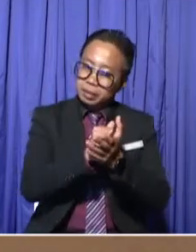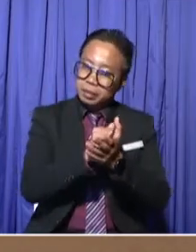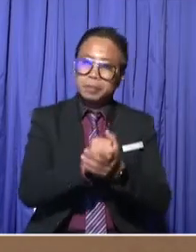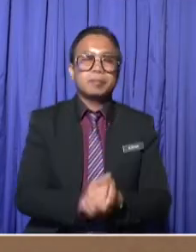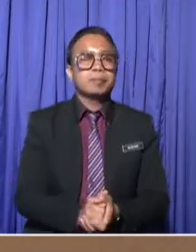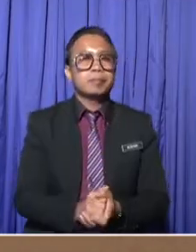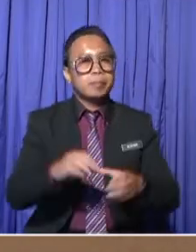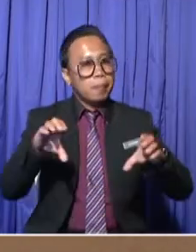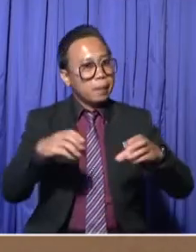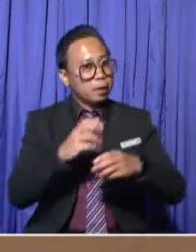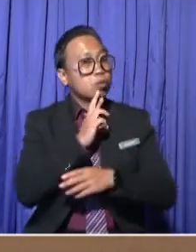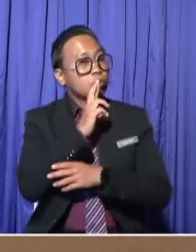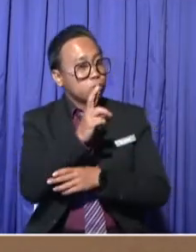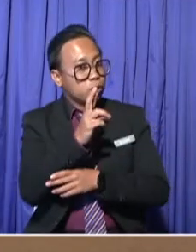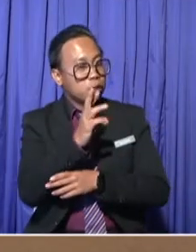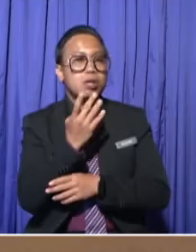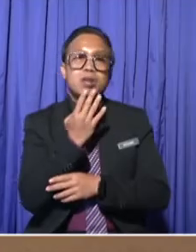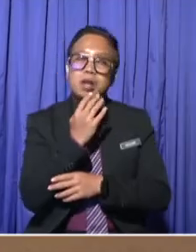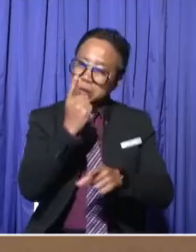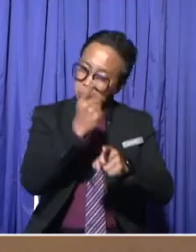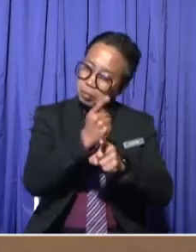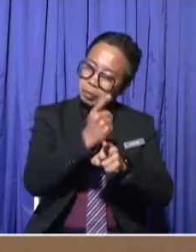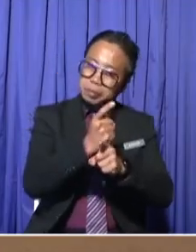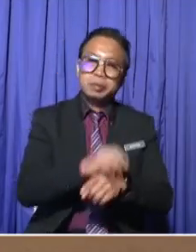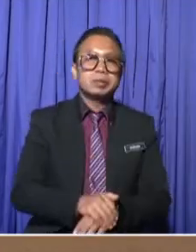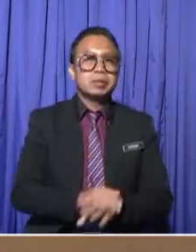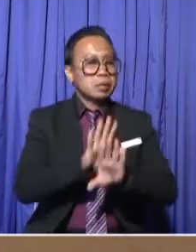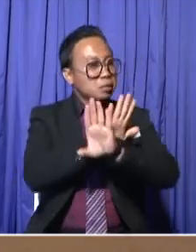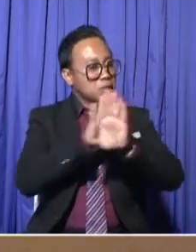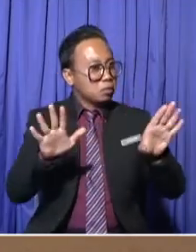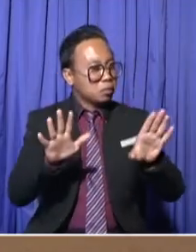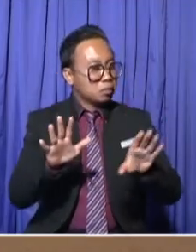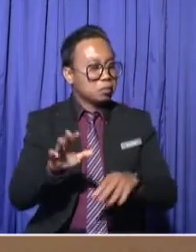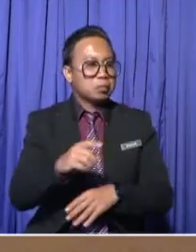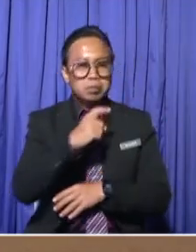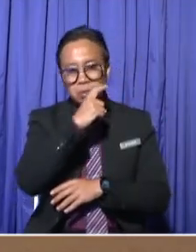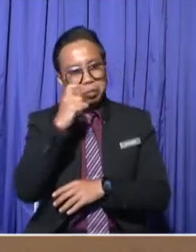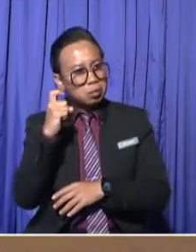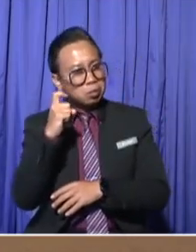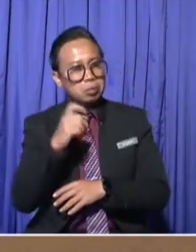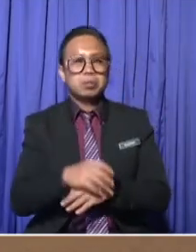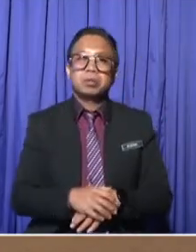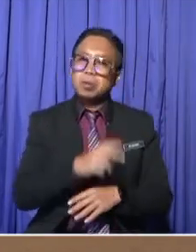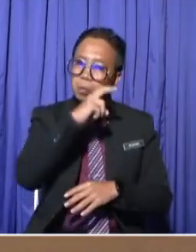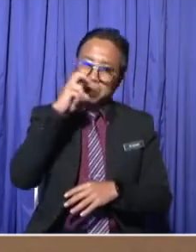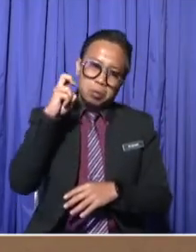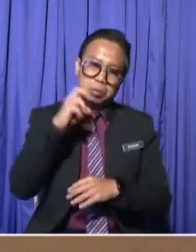Make sure to color it neatly. Don't smudge your color.